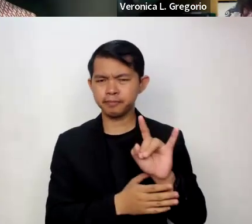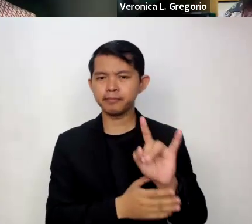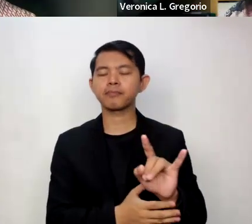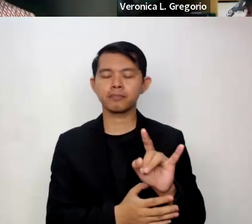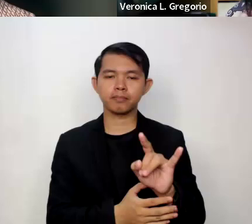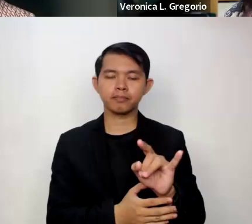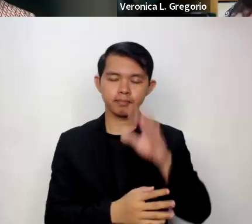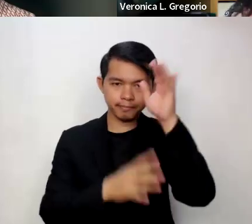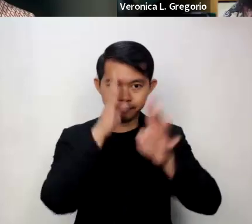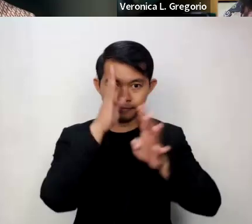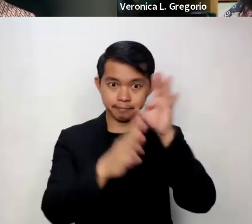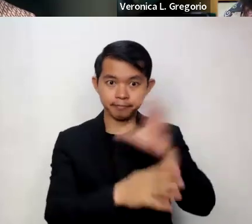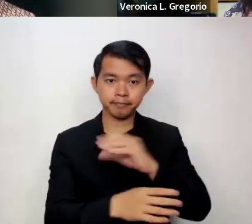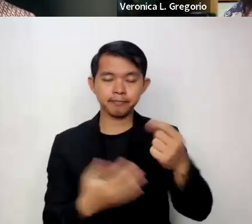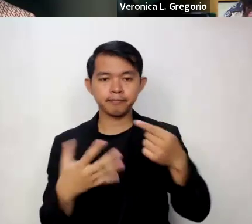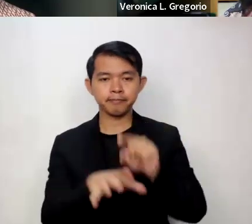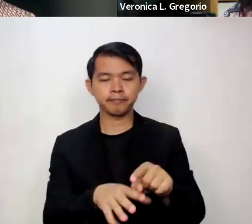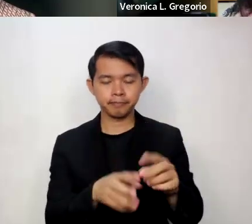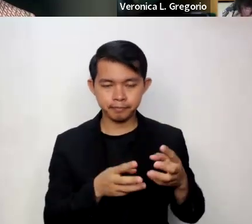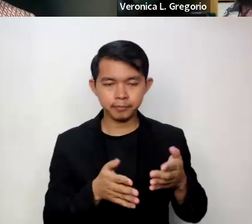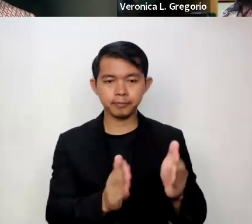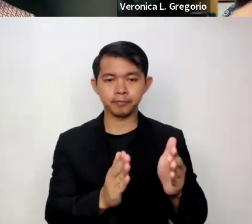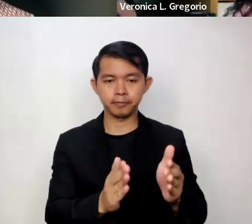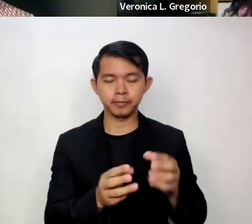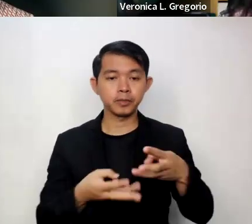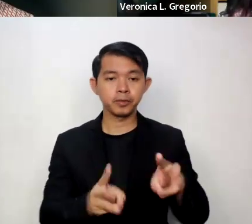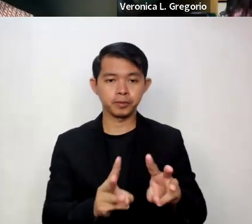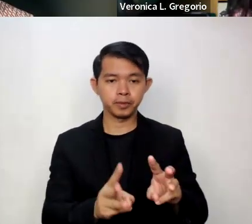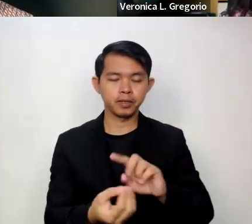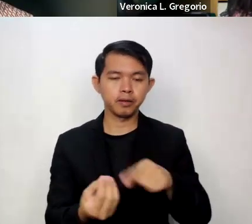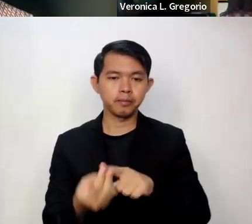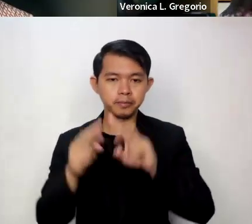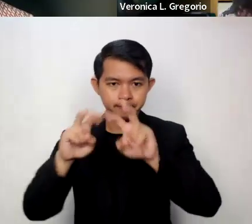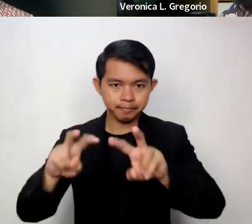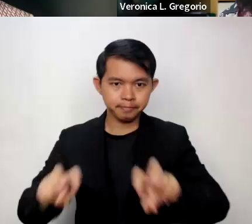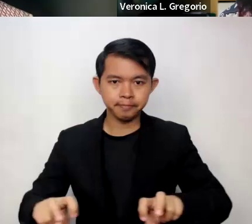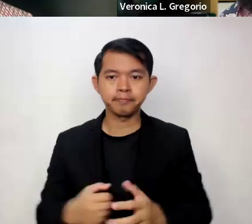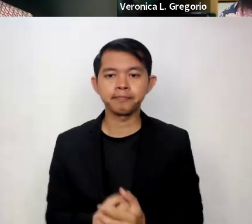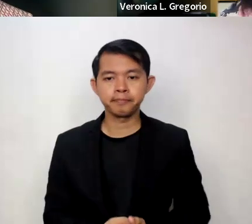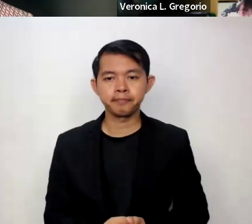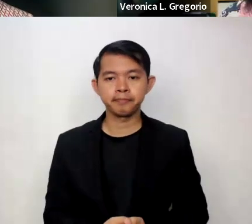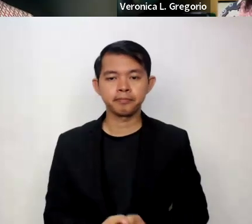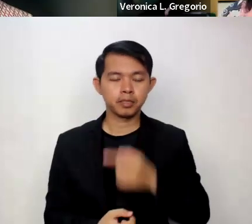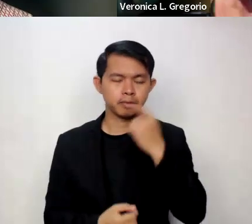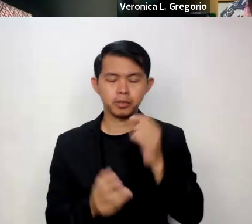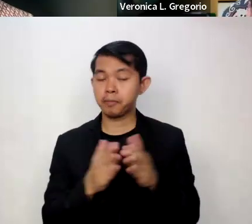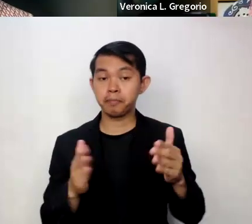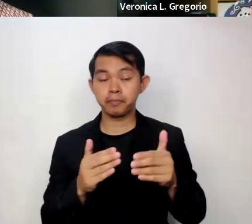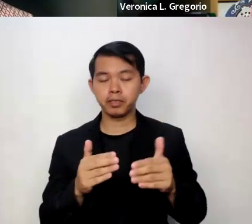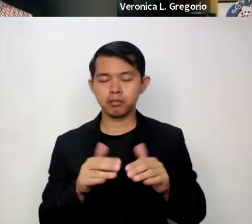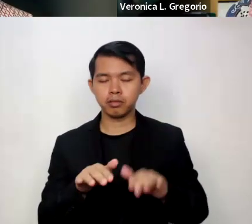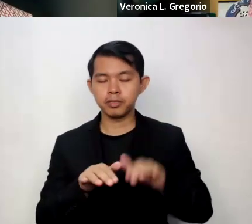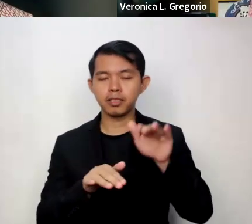inclusive methods, no, in terms of research. So big step na naman yan forward may